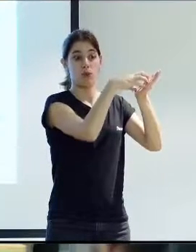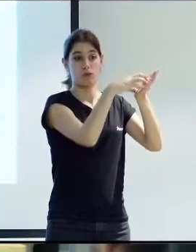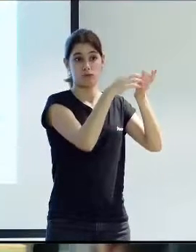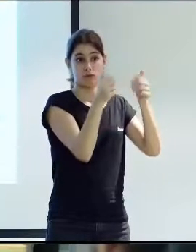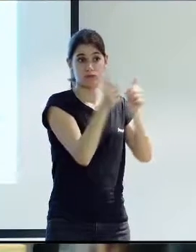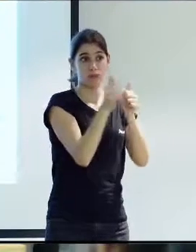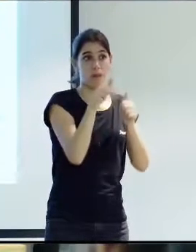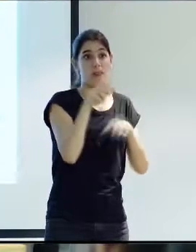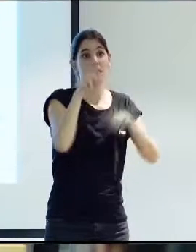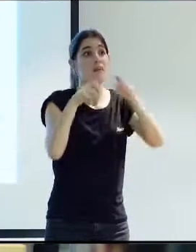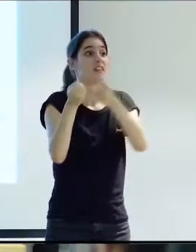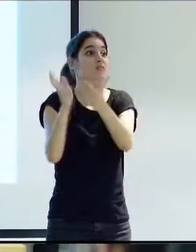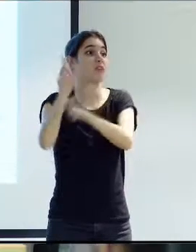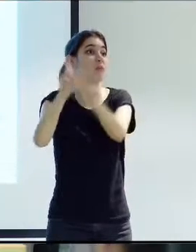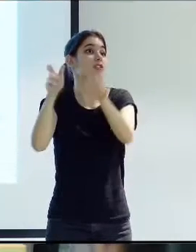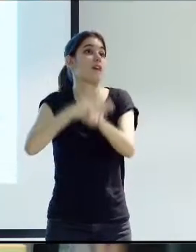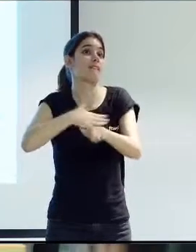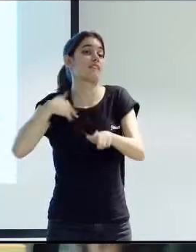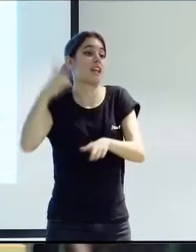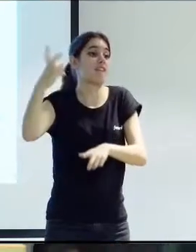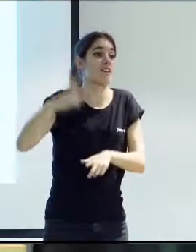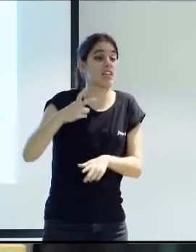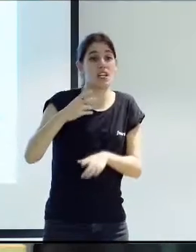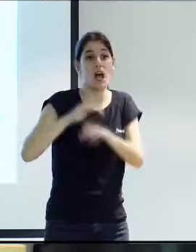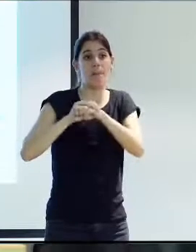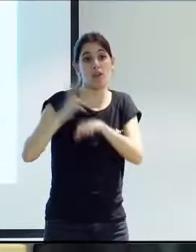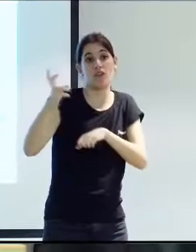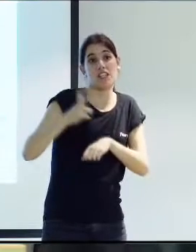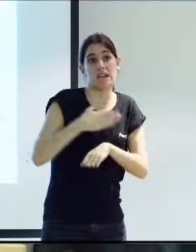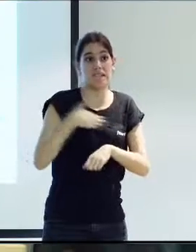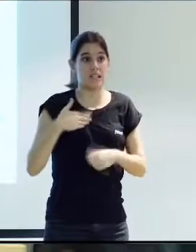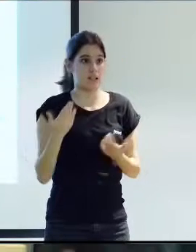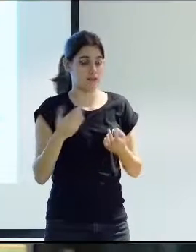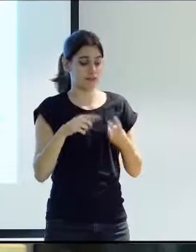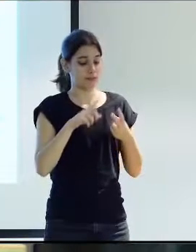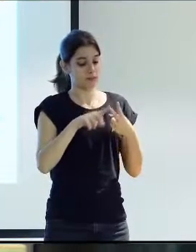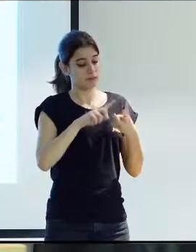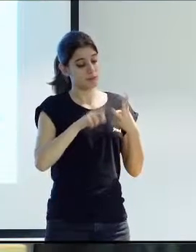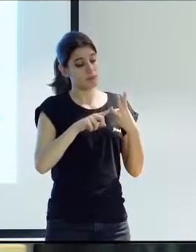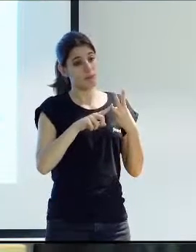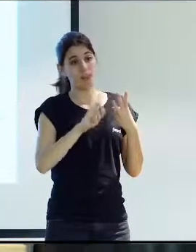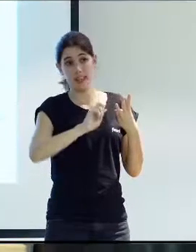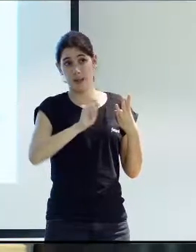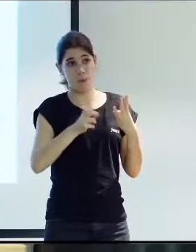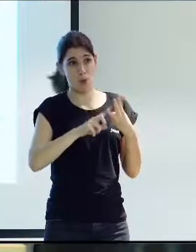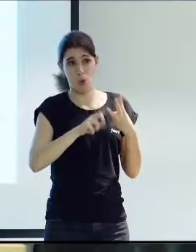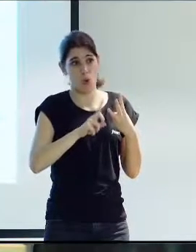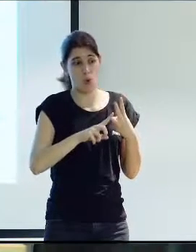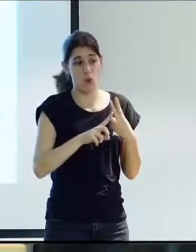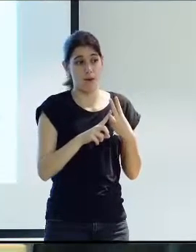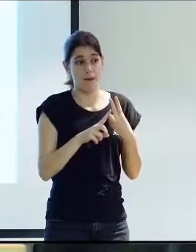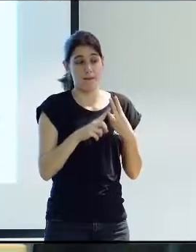we depend on the availability of family, relatives, friends, and the like.